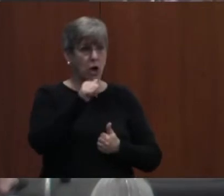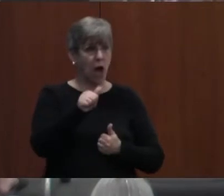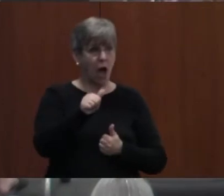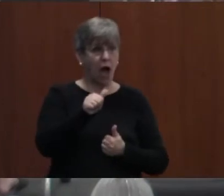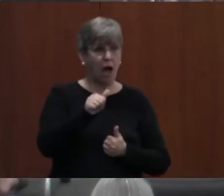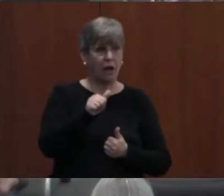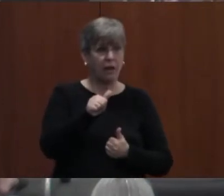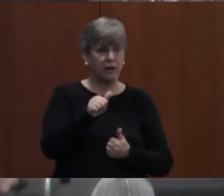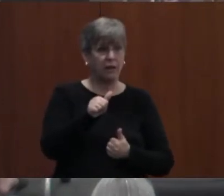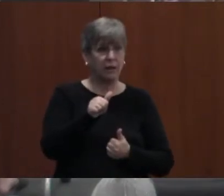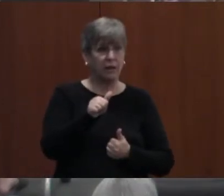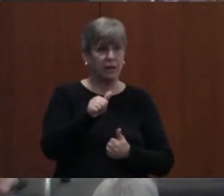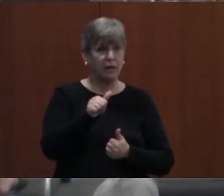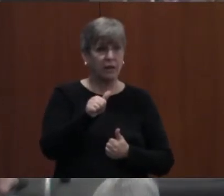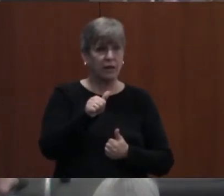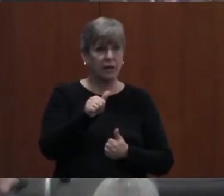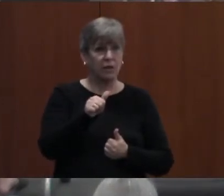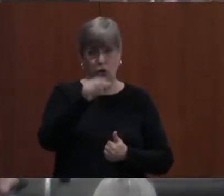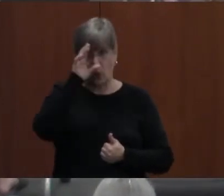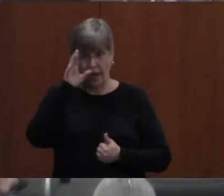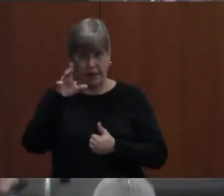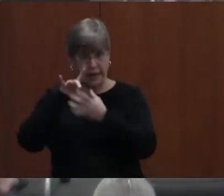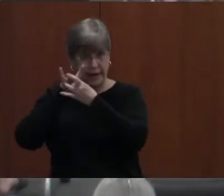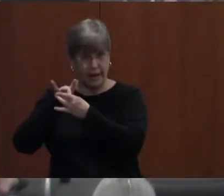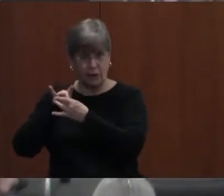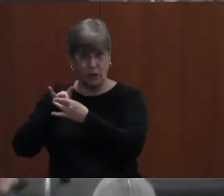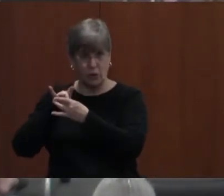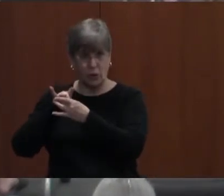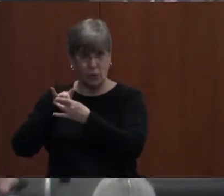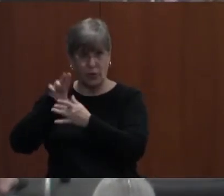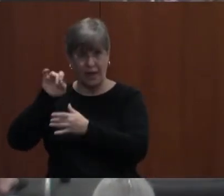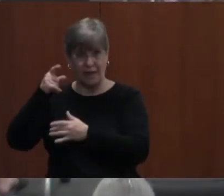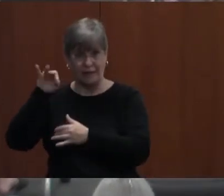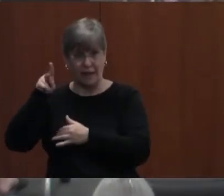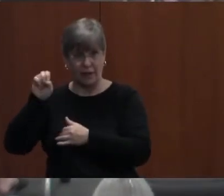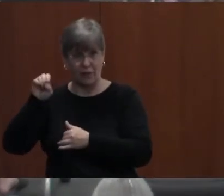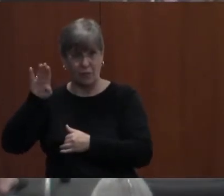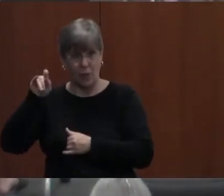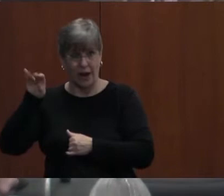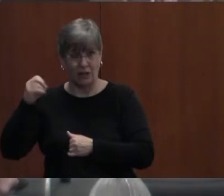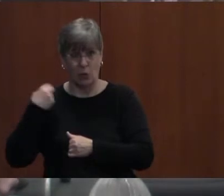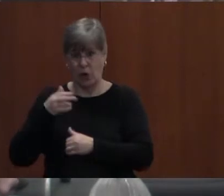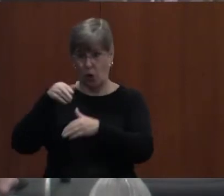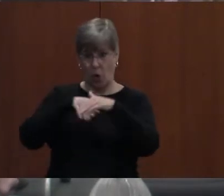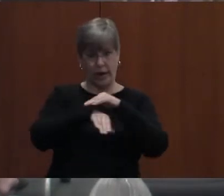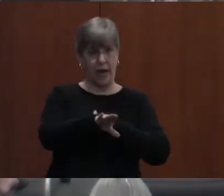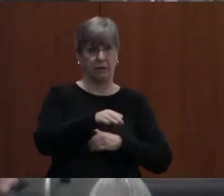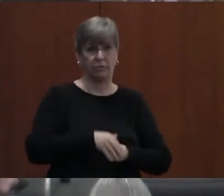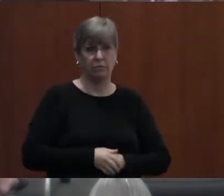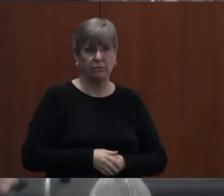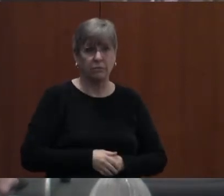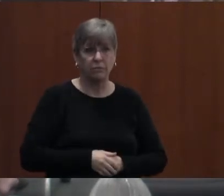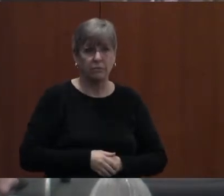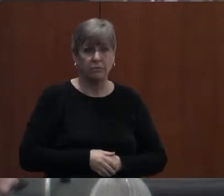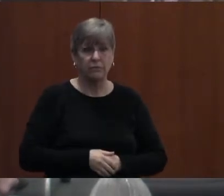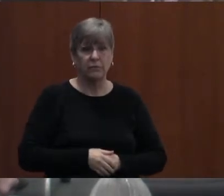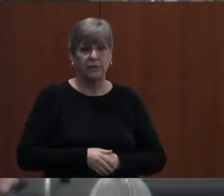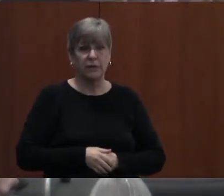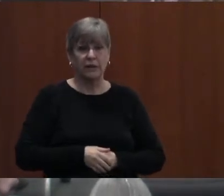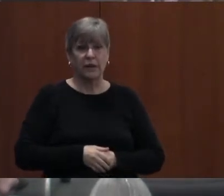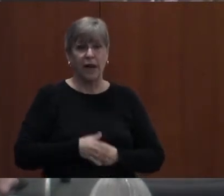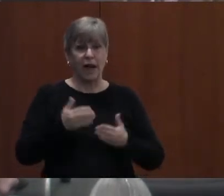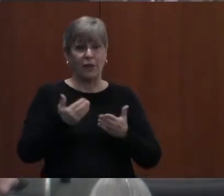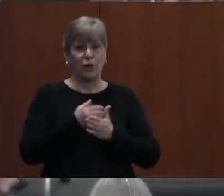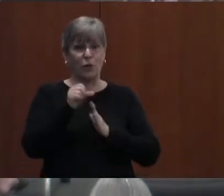part of directly part of the executive branch, and we're going to go in. And the new